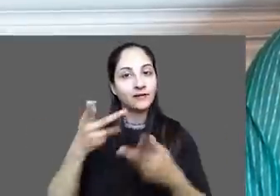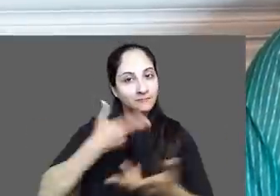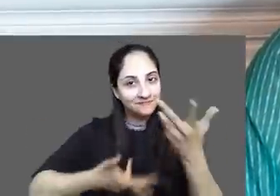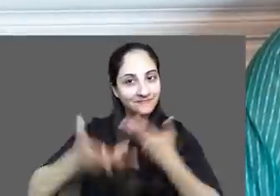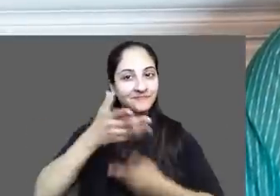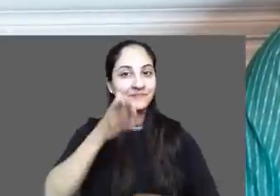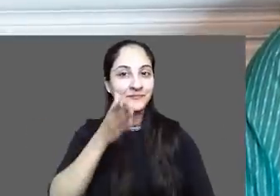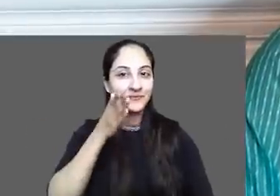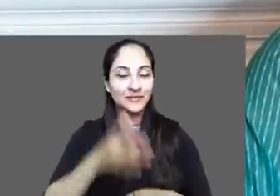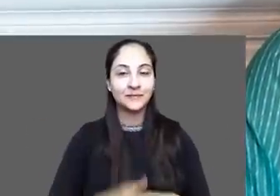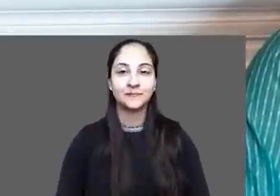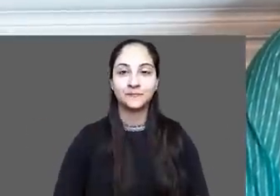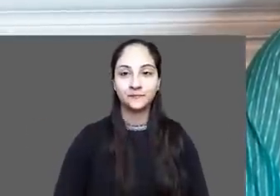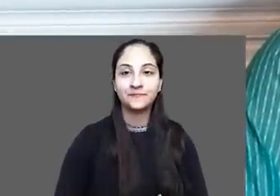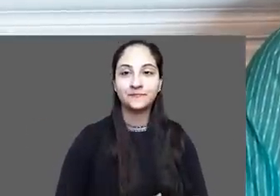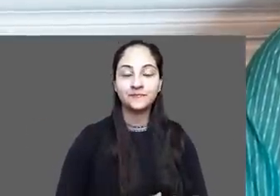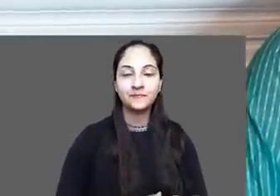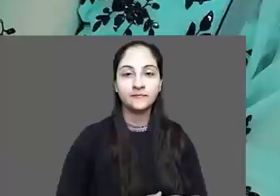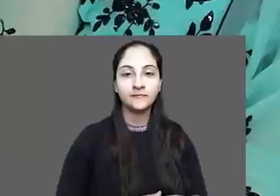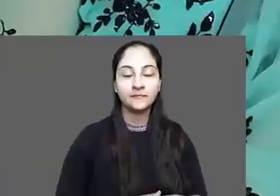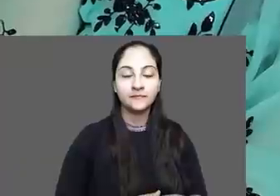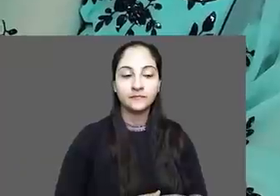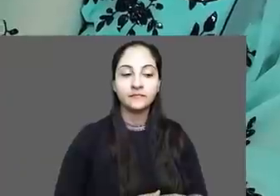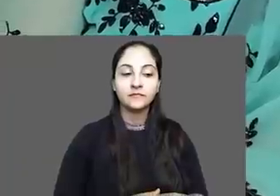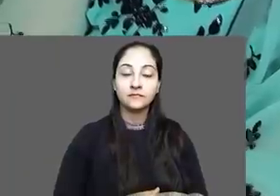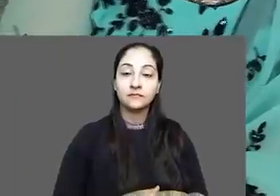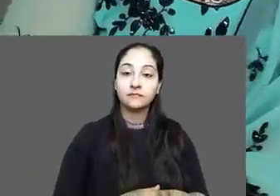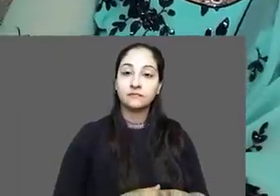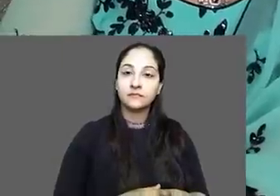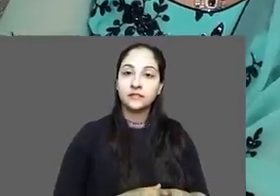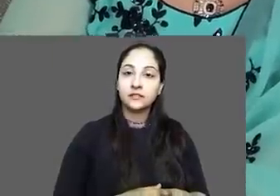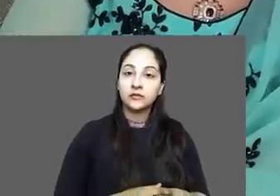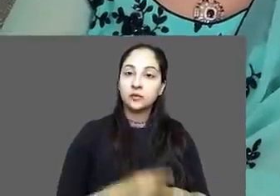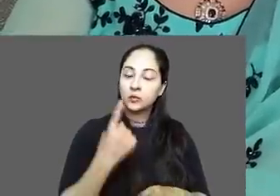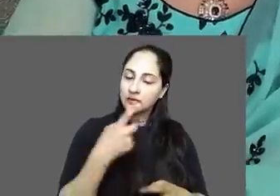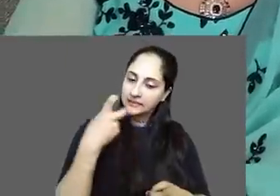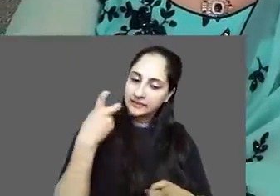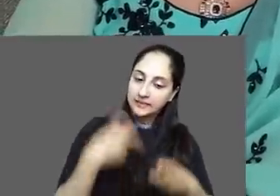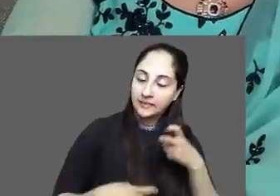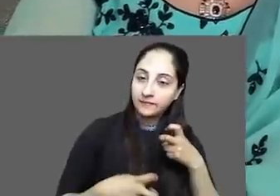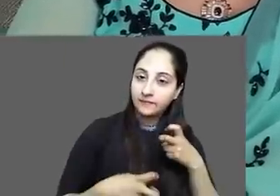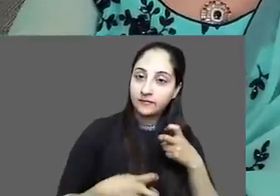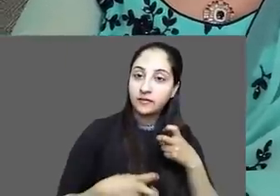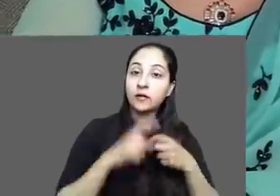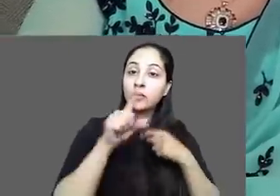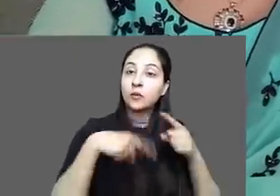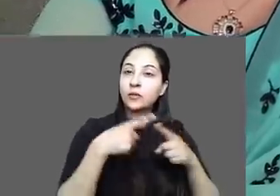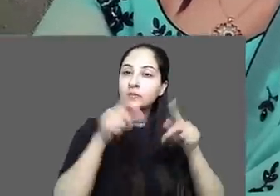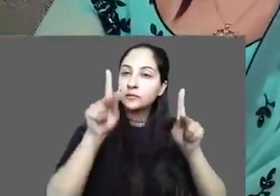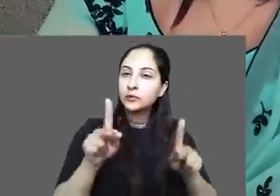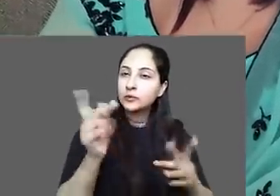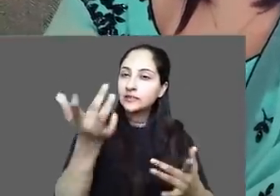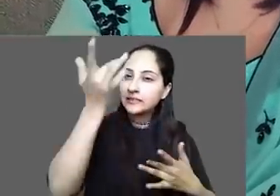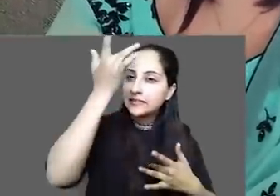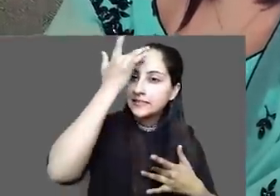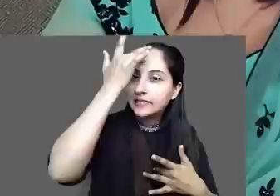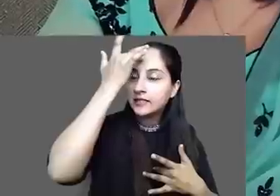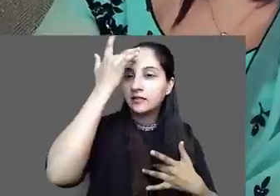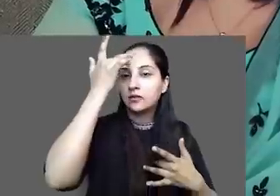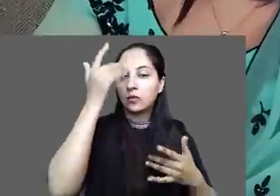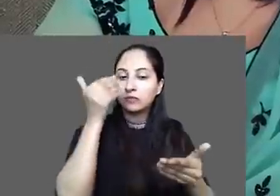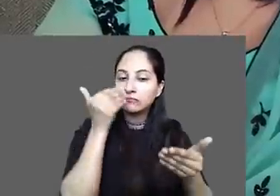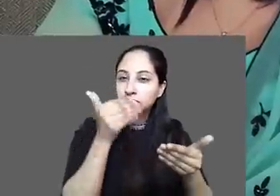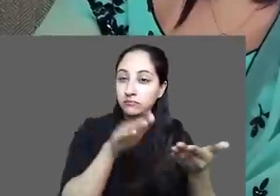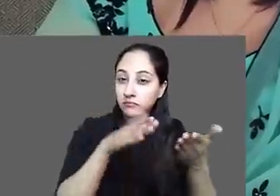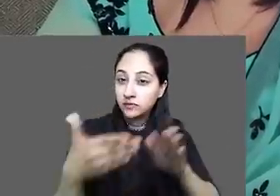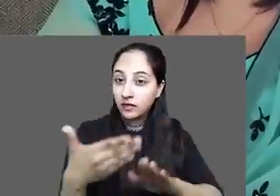value the opportunity for social interactions. The hardest part of the past year was particularly during a murid's final days and hours